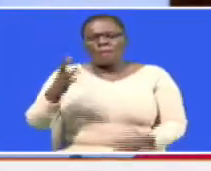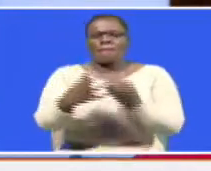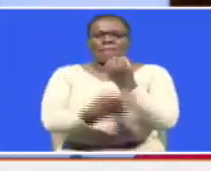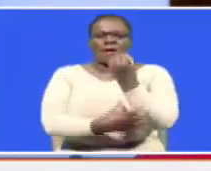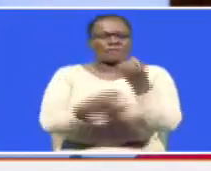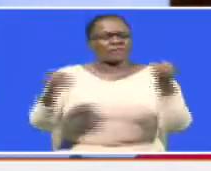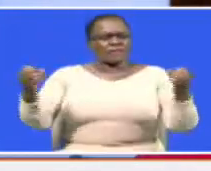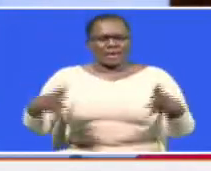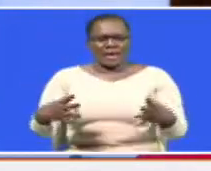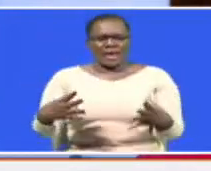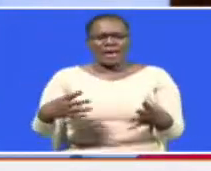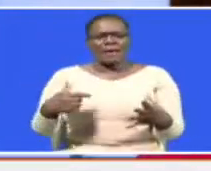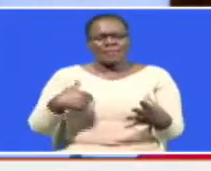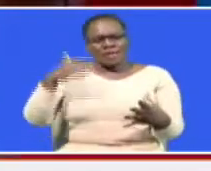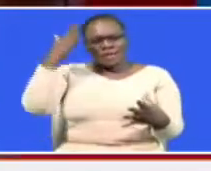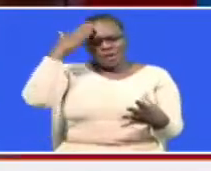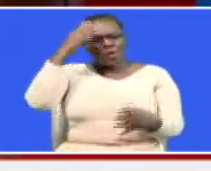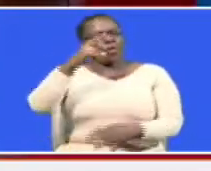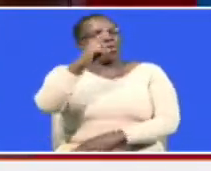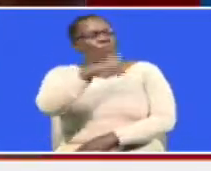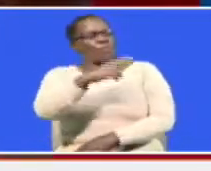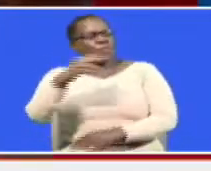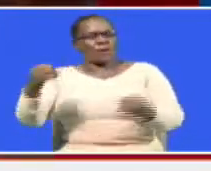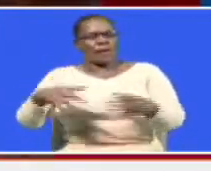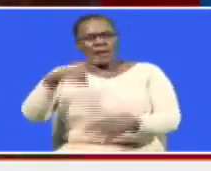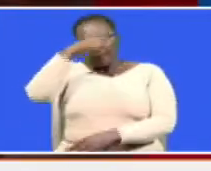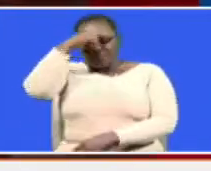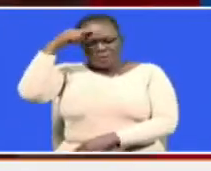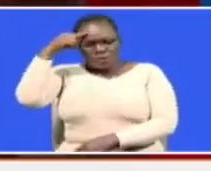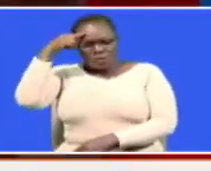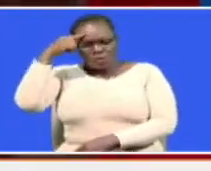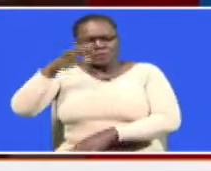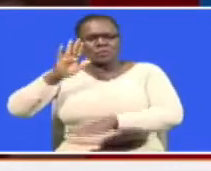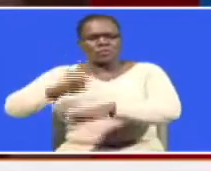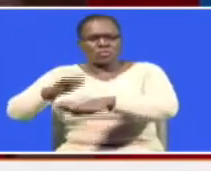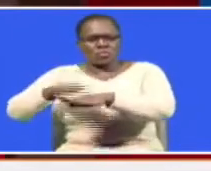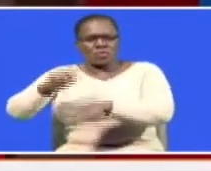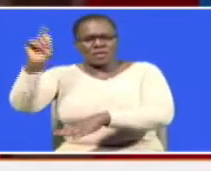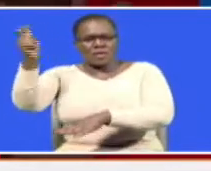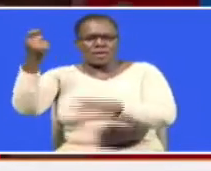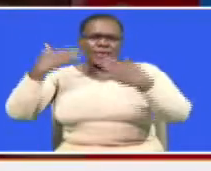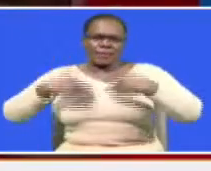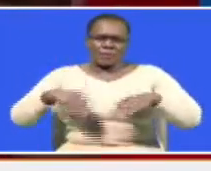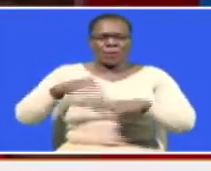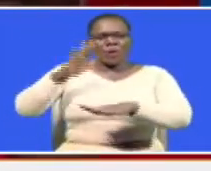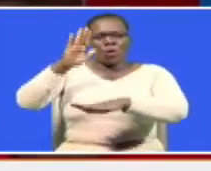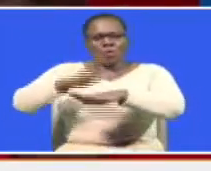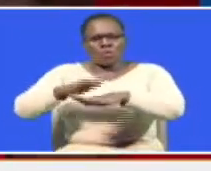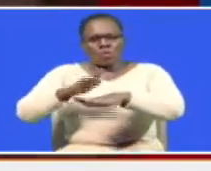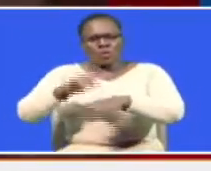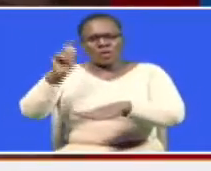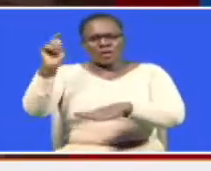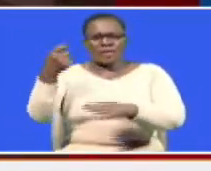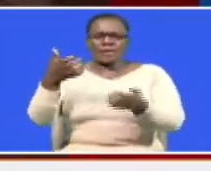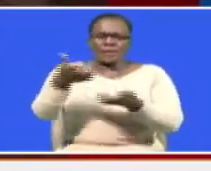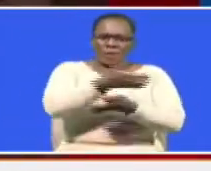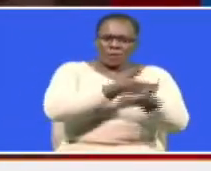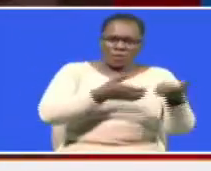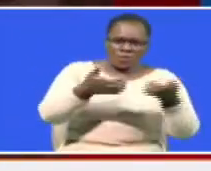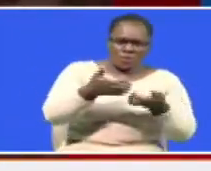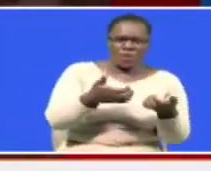I'm able to identify with the stigma. Because it is good for Kenya. It is good for the Kenyan